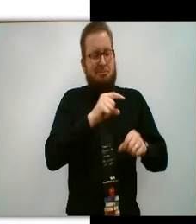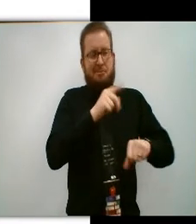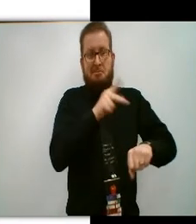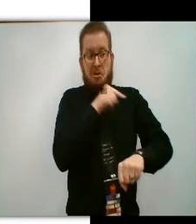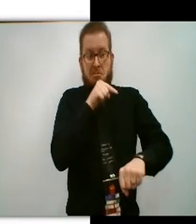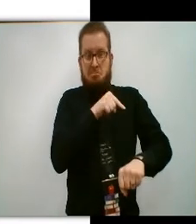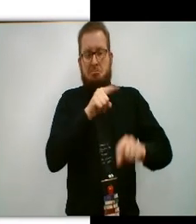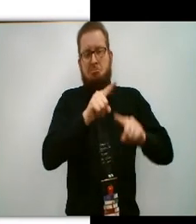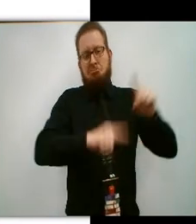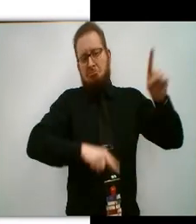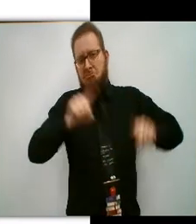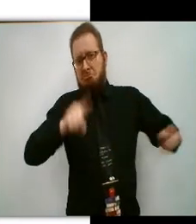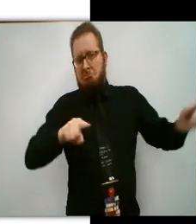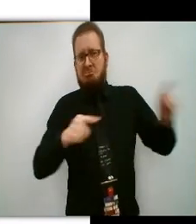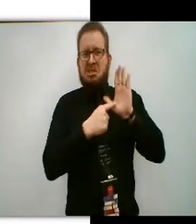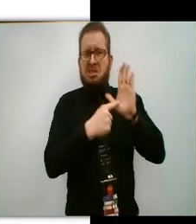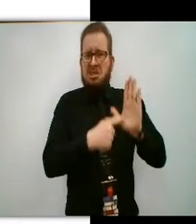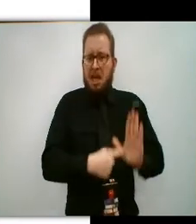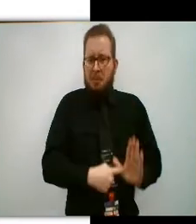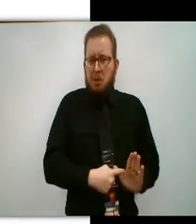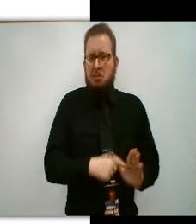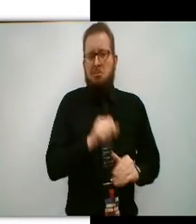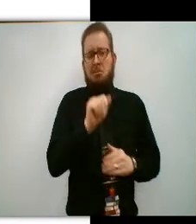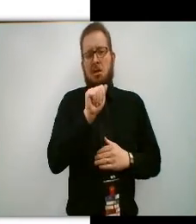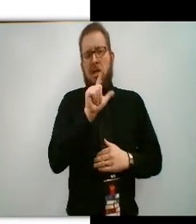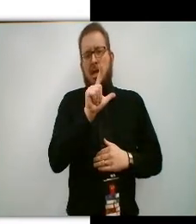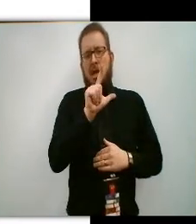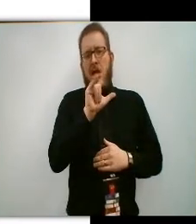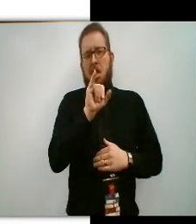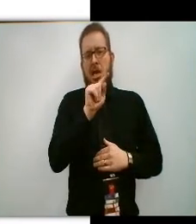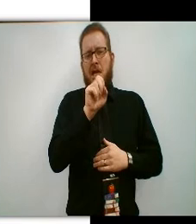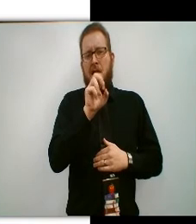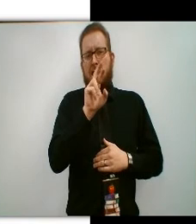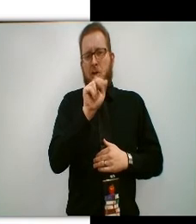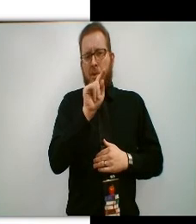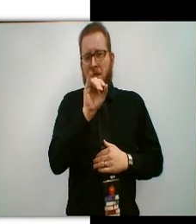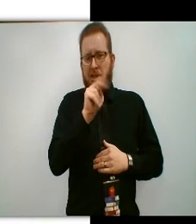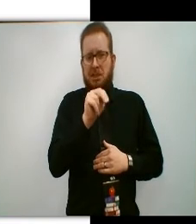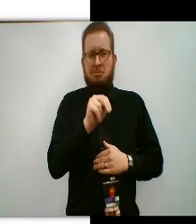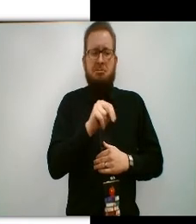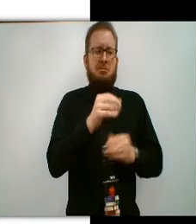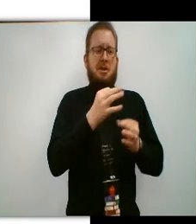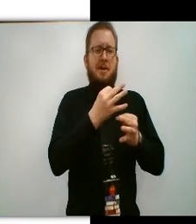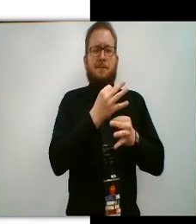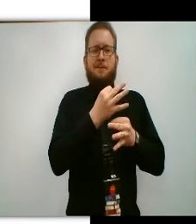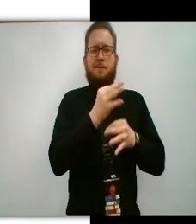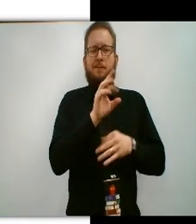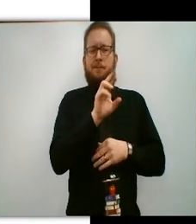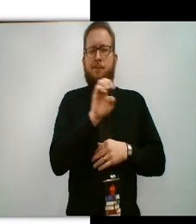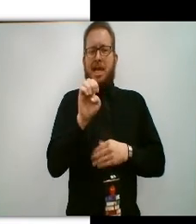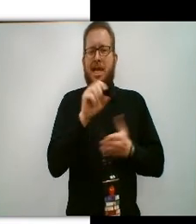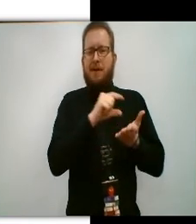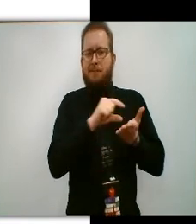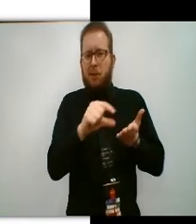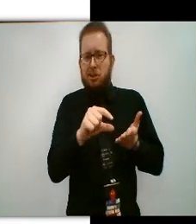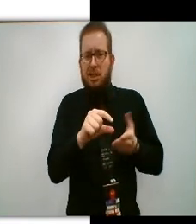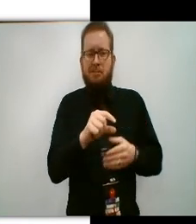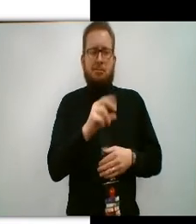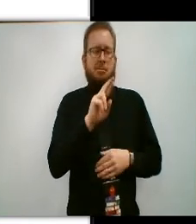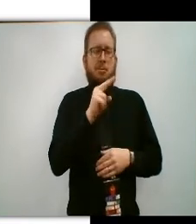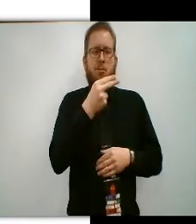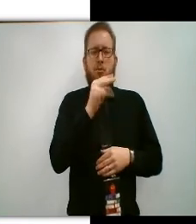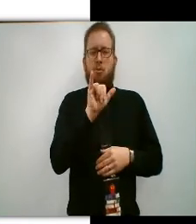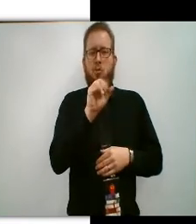writing. That kind of poetry has a whole different many different kinds, like alliteration,